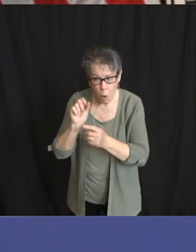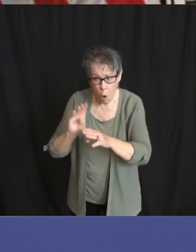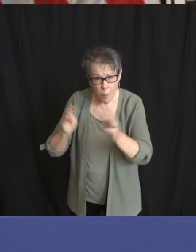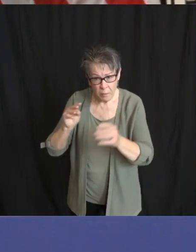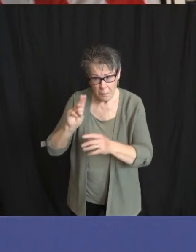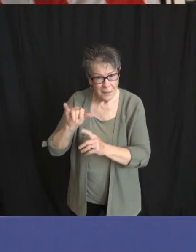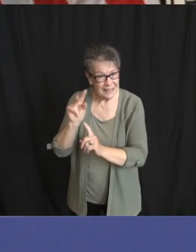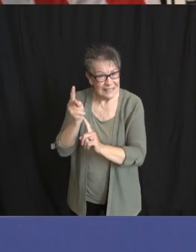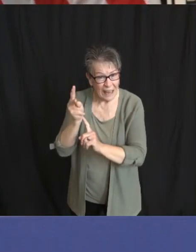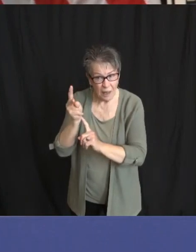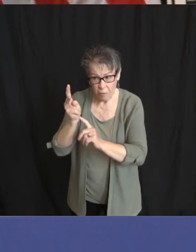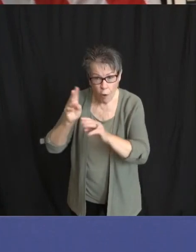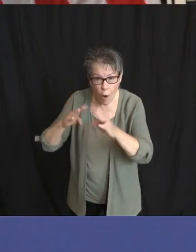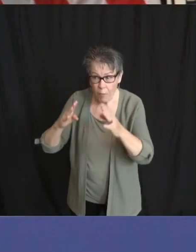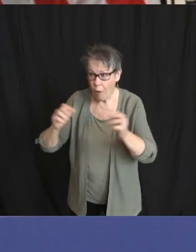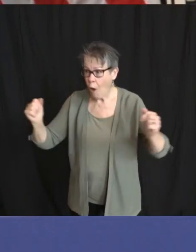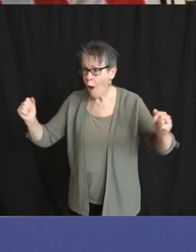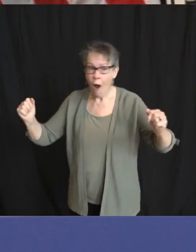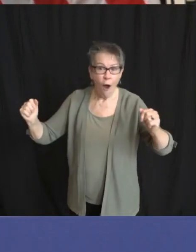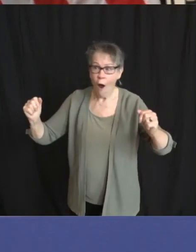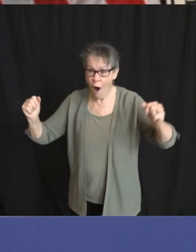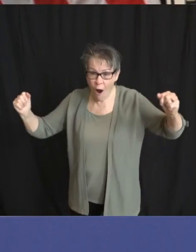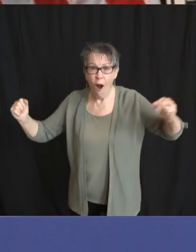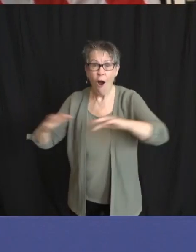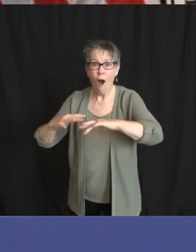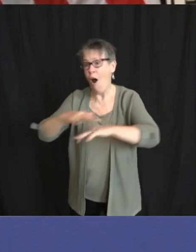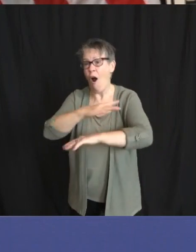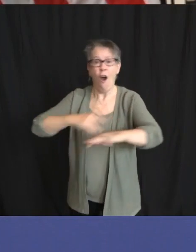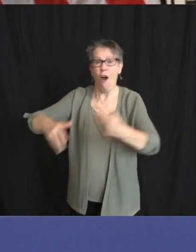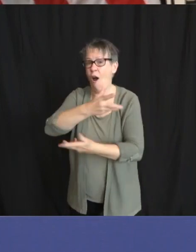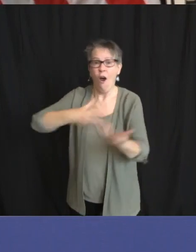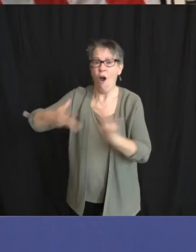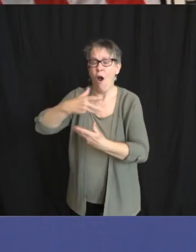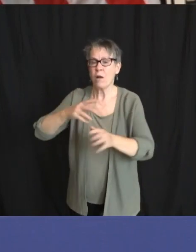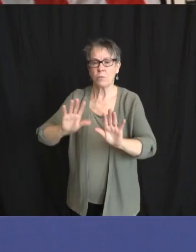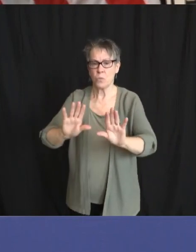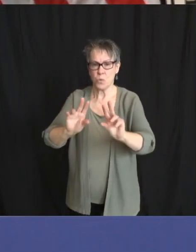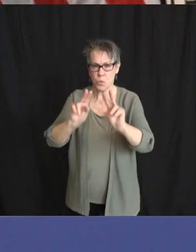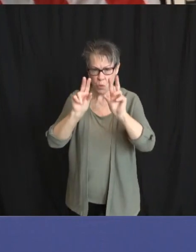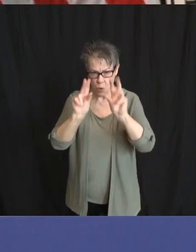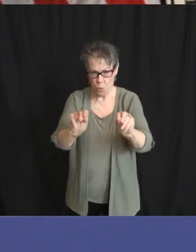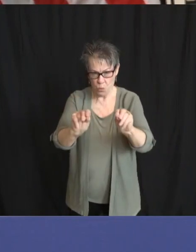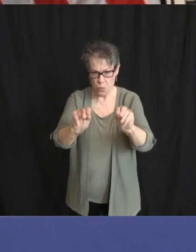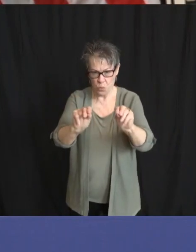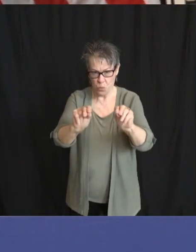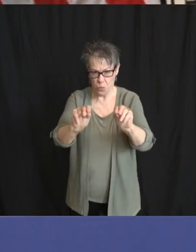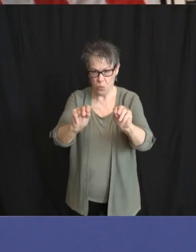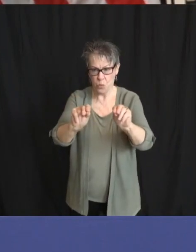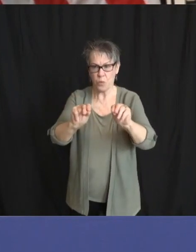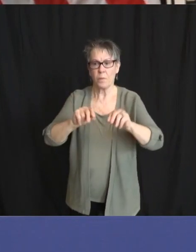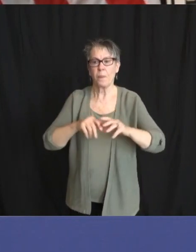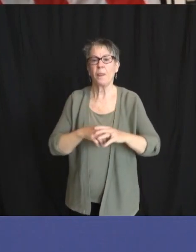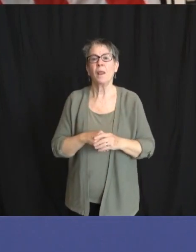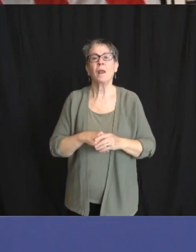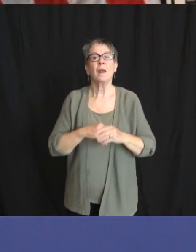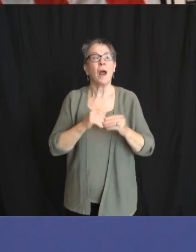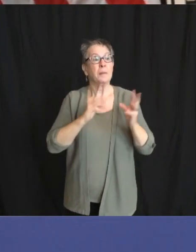be congregating, period. Folks should not be congregating. The meetings should be done virtually. Matt,